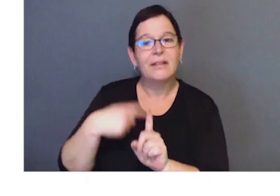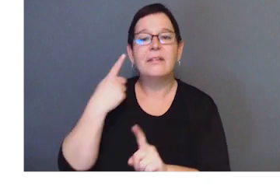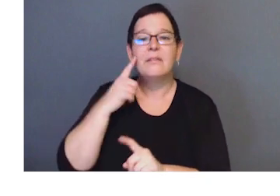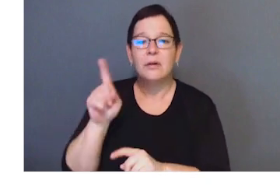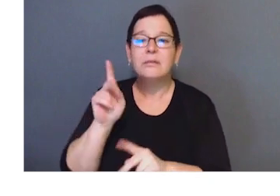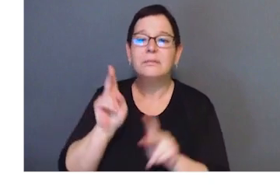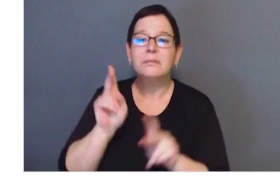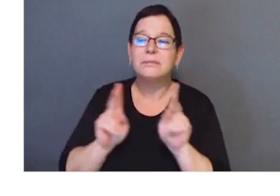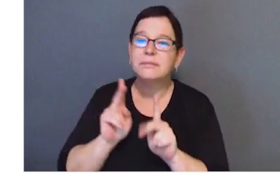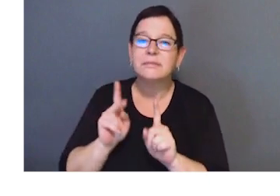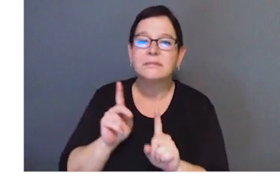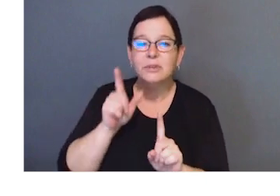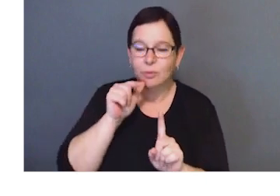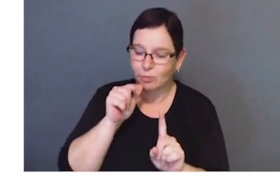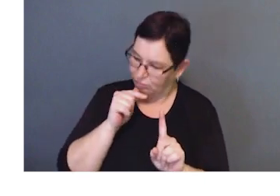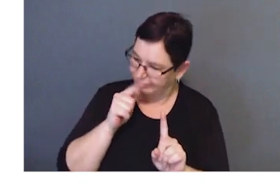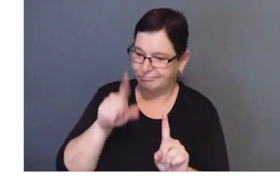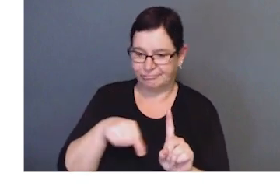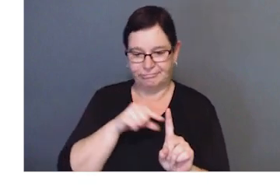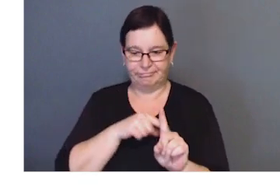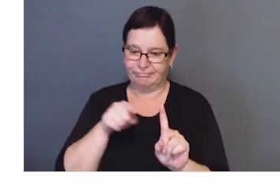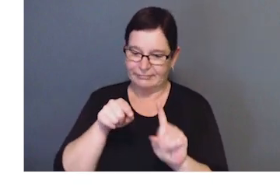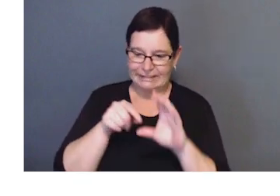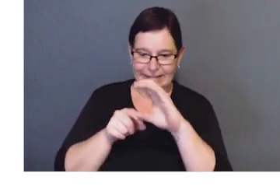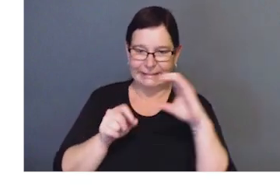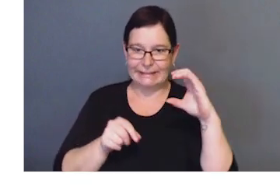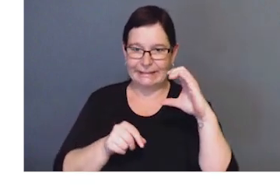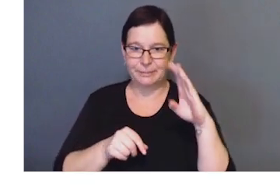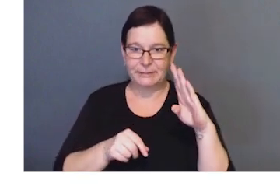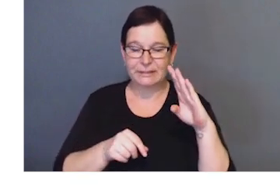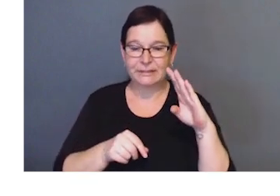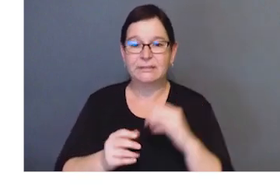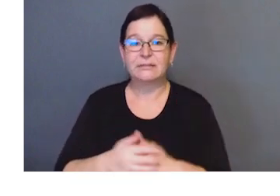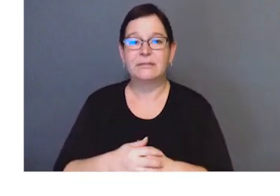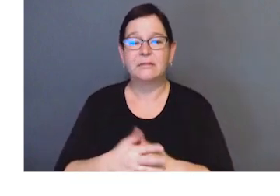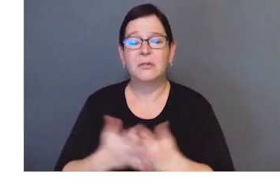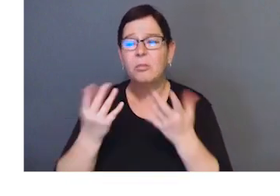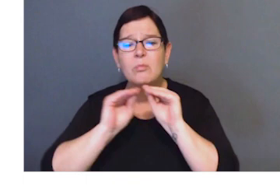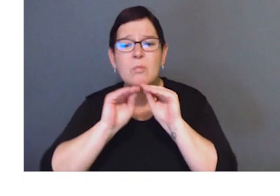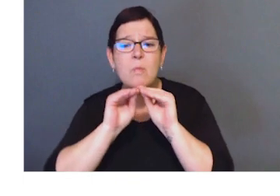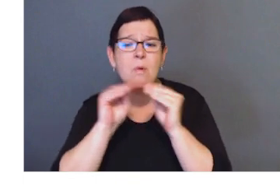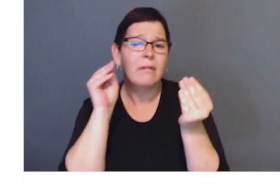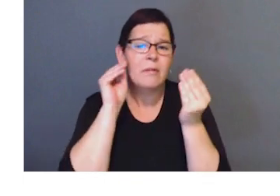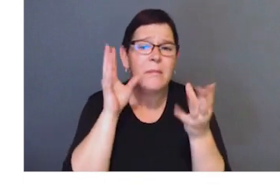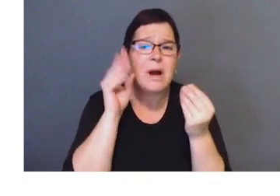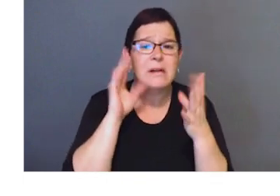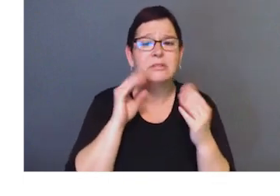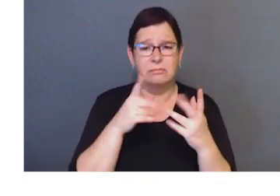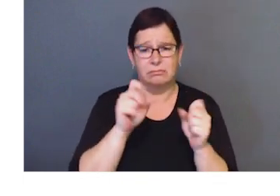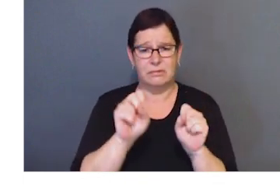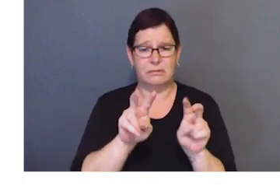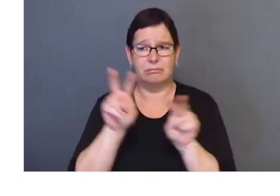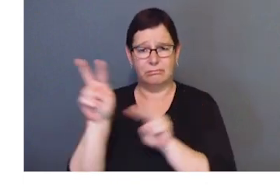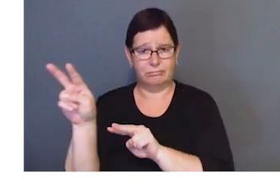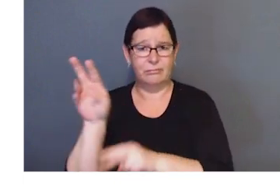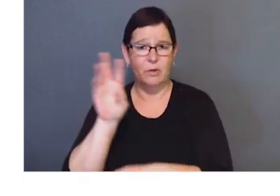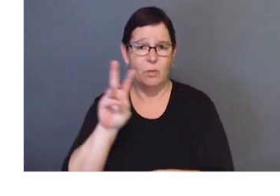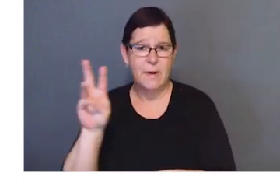For more information on the child disability benefit, go to the web address on your screen.